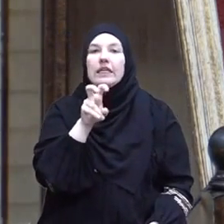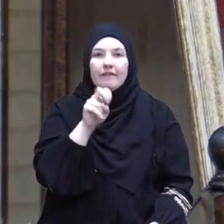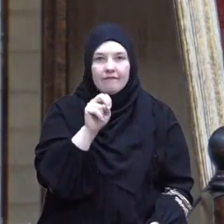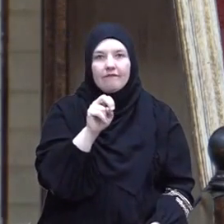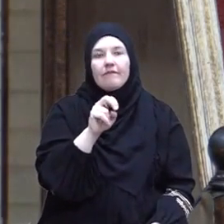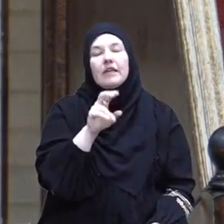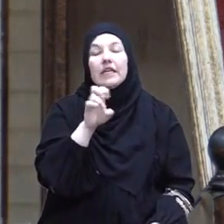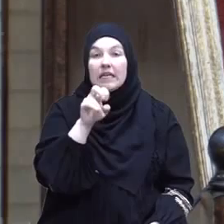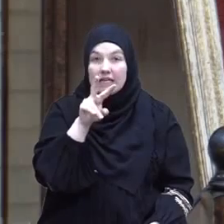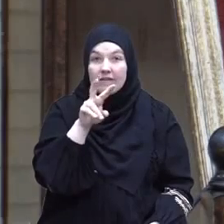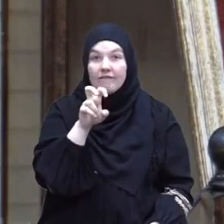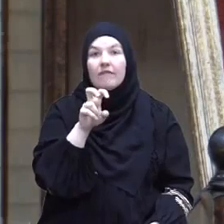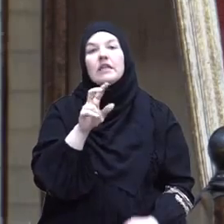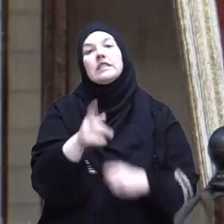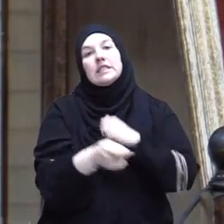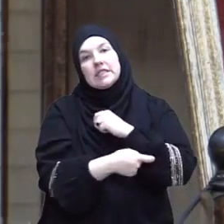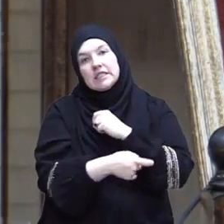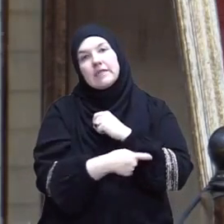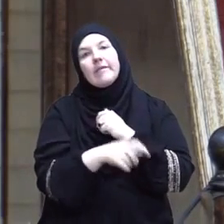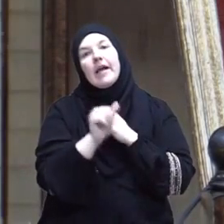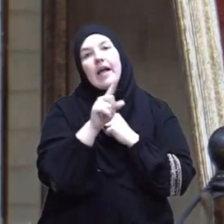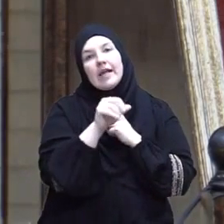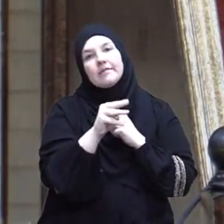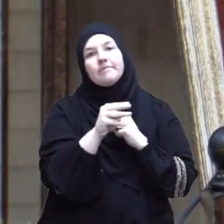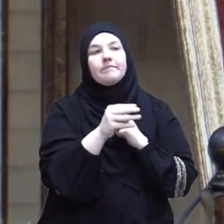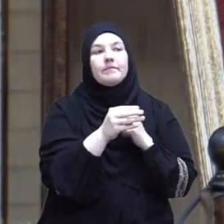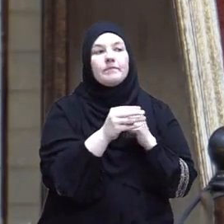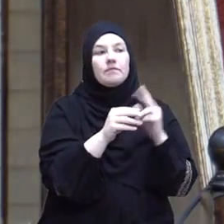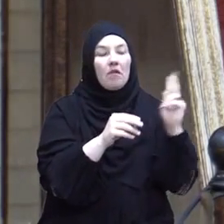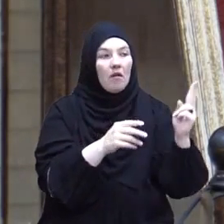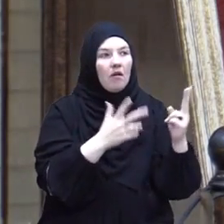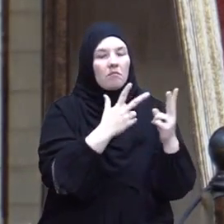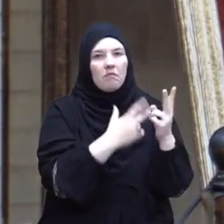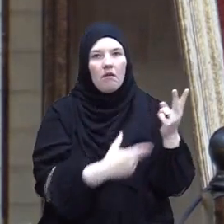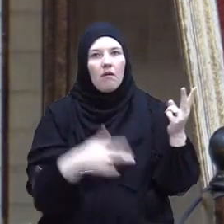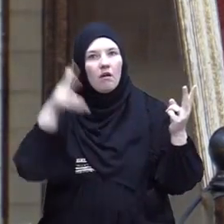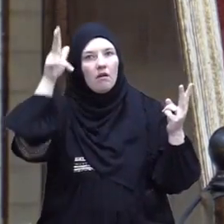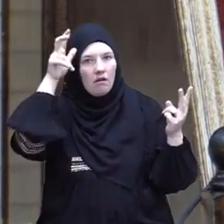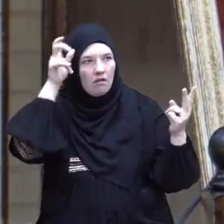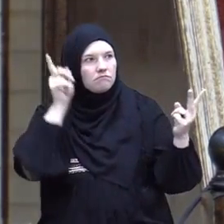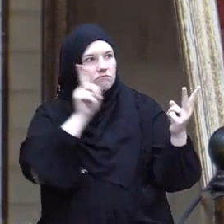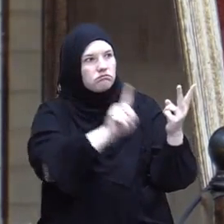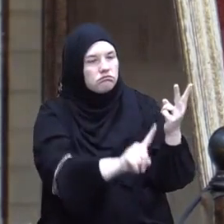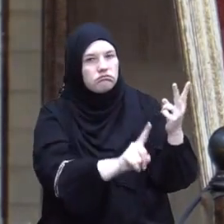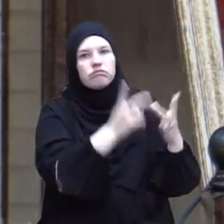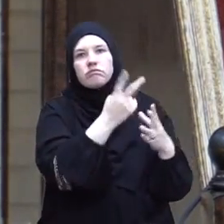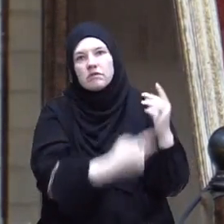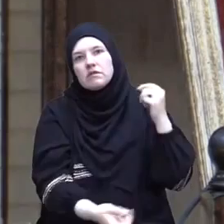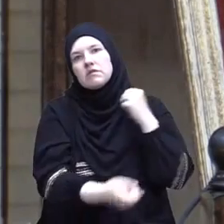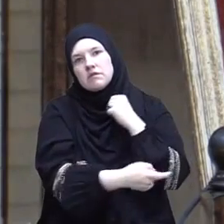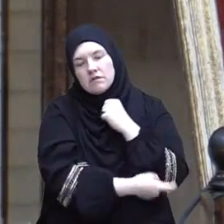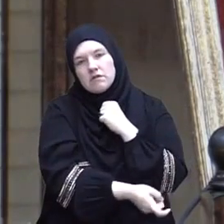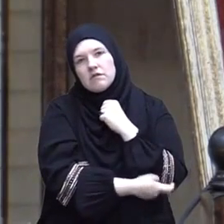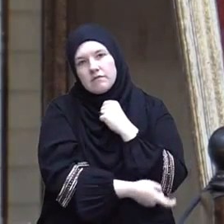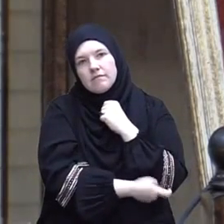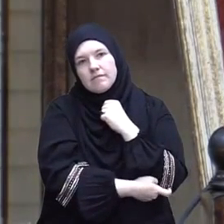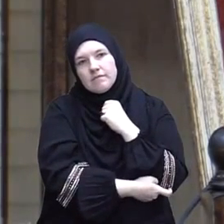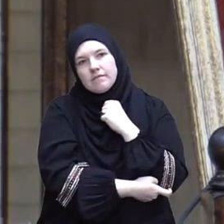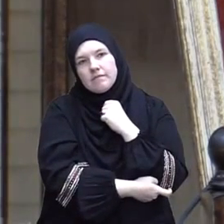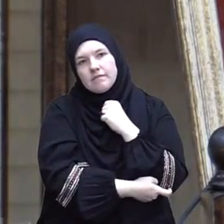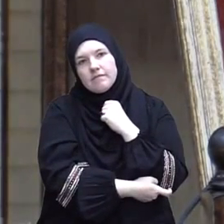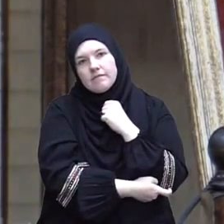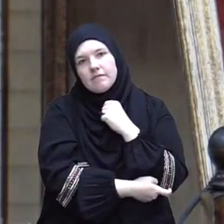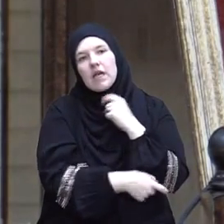Eve together. And the language of the shaitan is clear that he was talking to both of them, even though he was